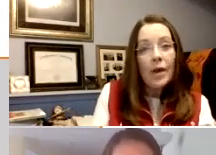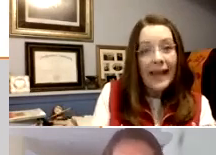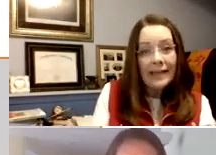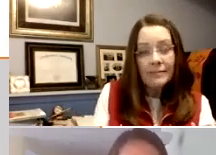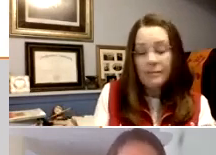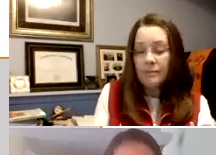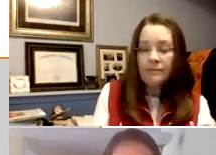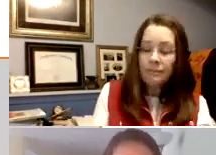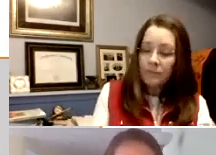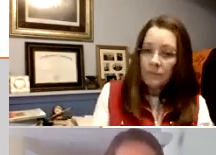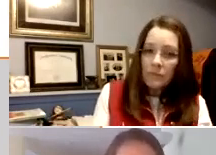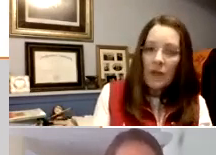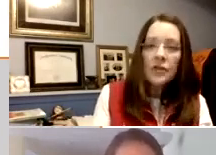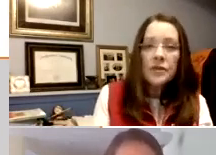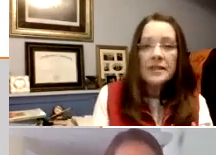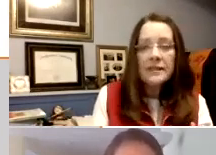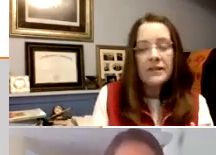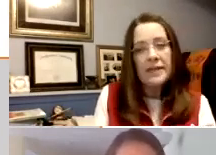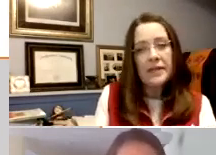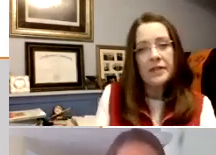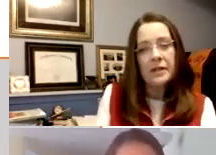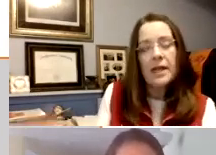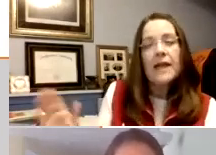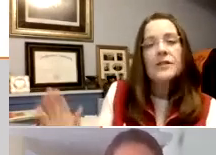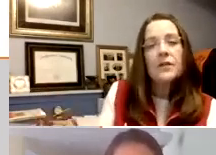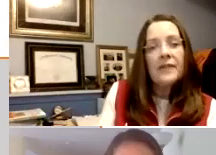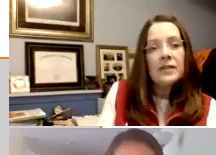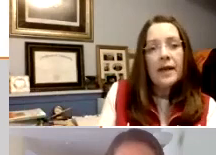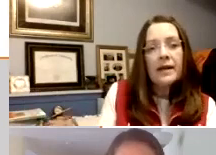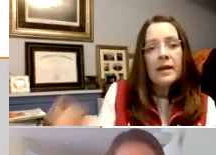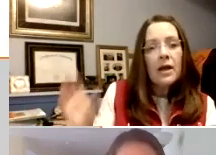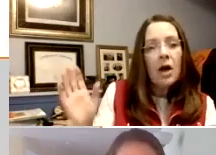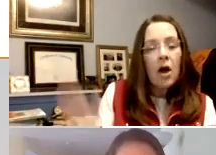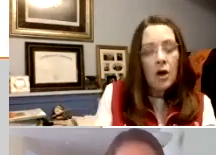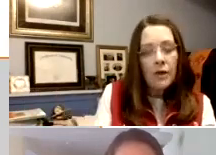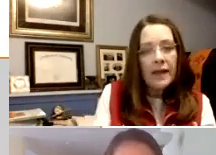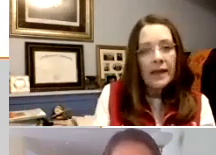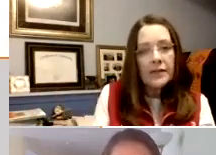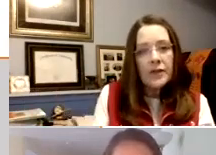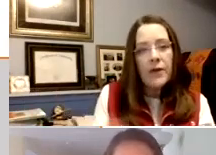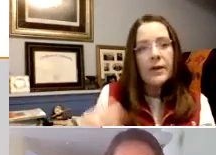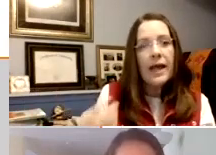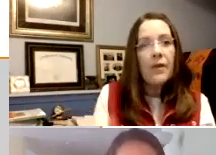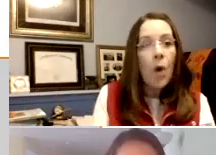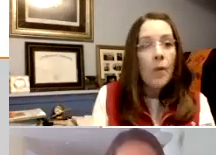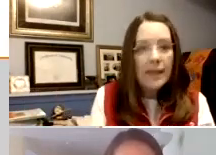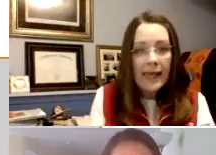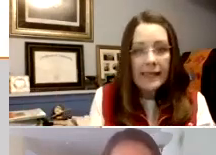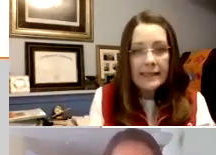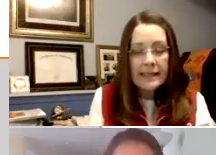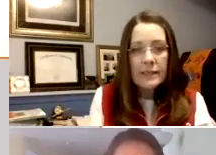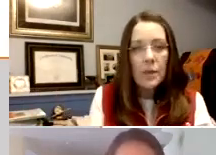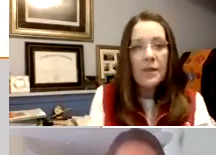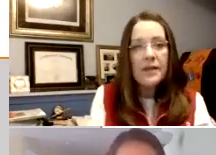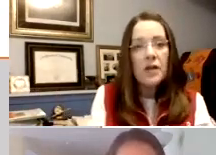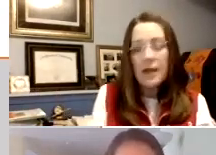or gain our students' visual attention. And so phase 1, all the overhead lights are out, and the only light